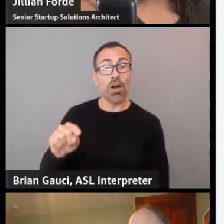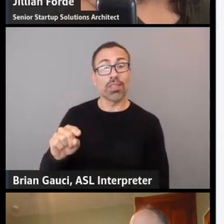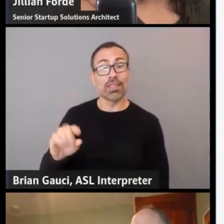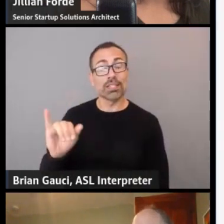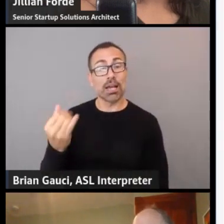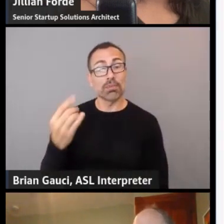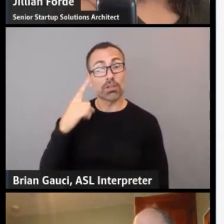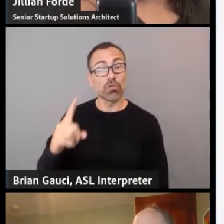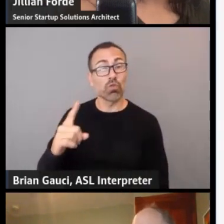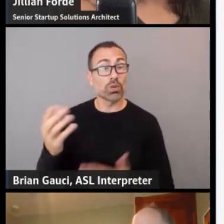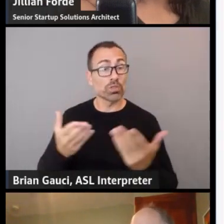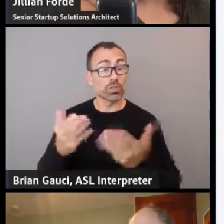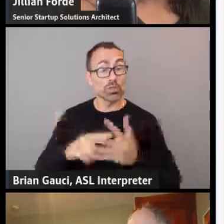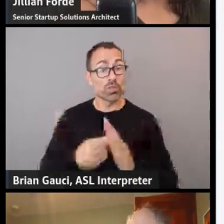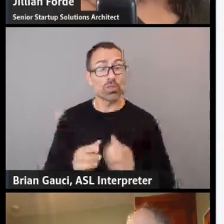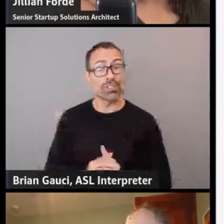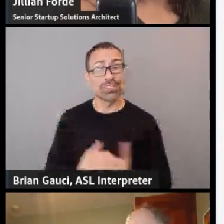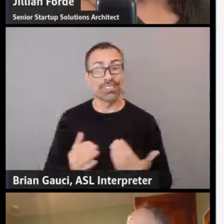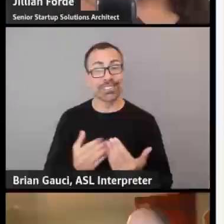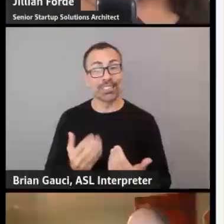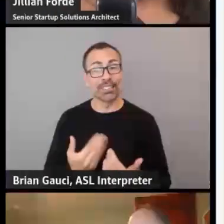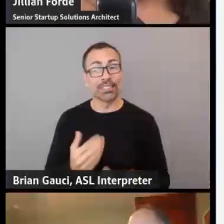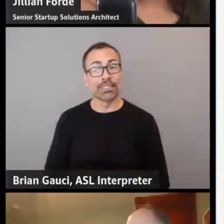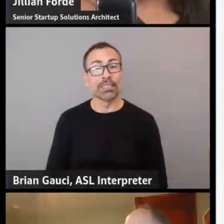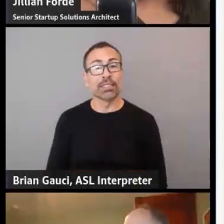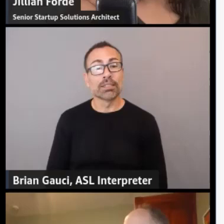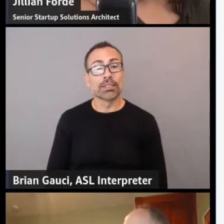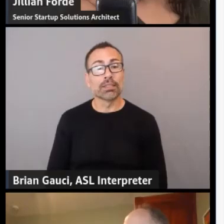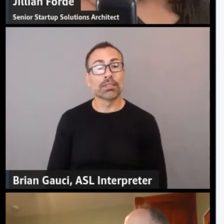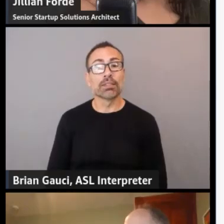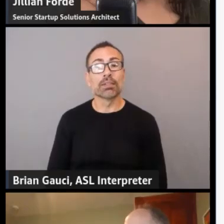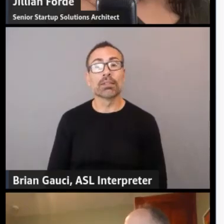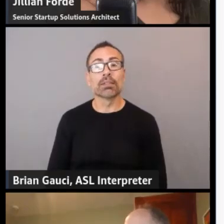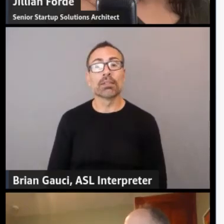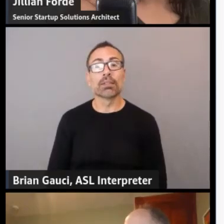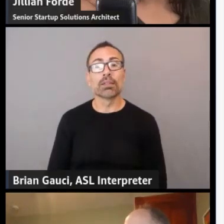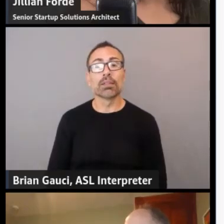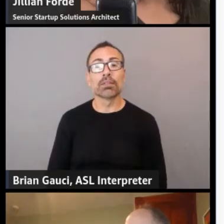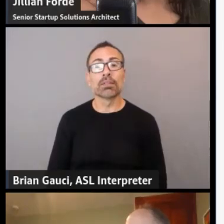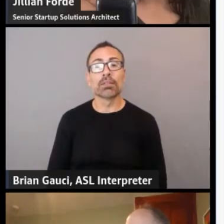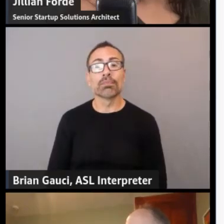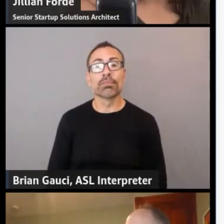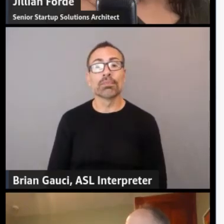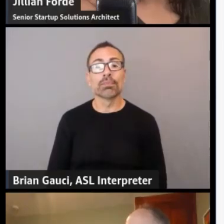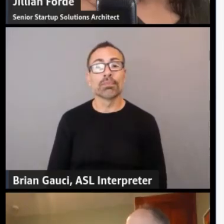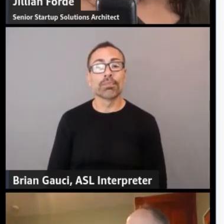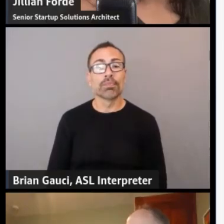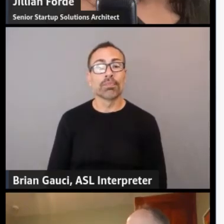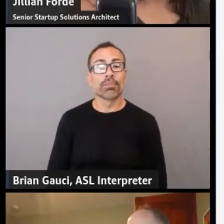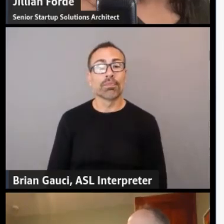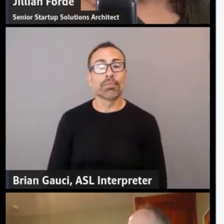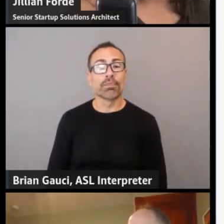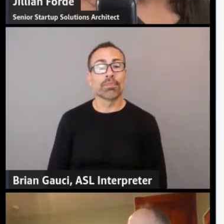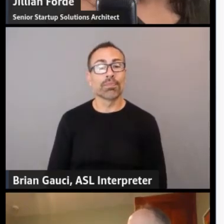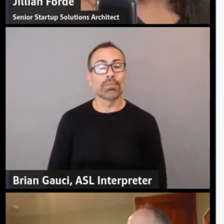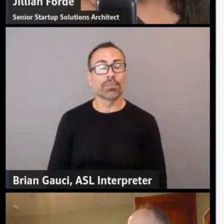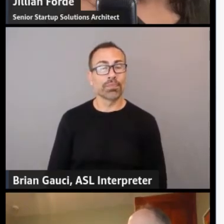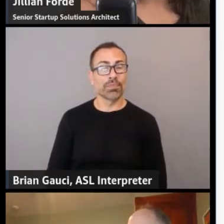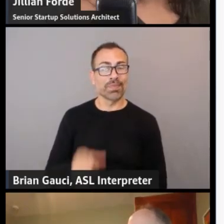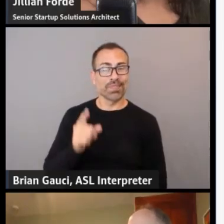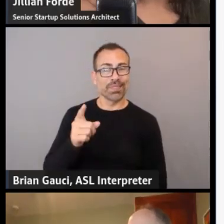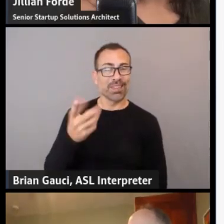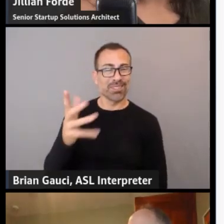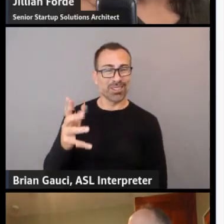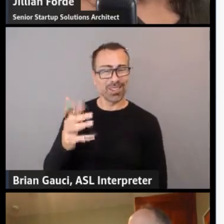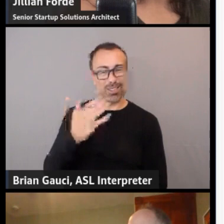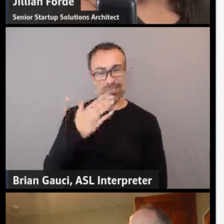It's that easy. Watch this. I'm going to, let's go pretty print this. There we go. Nice. I'm going to